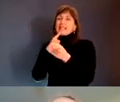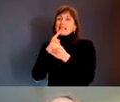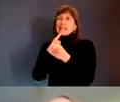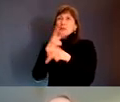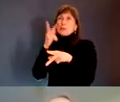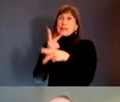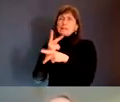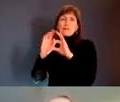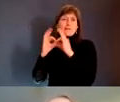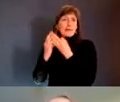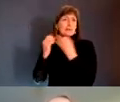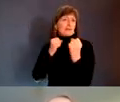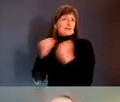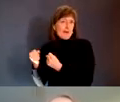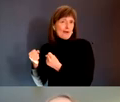the language. And